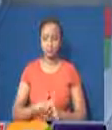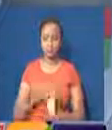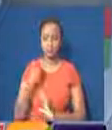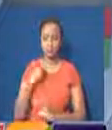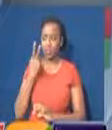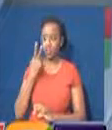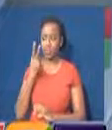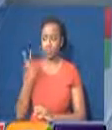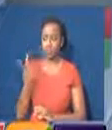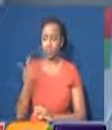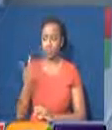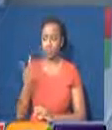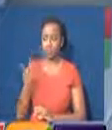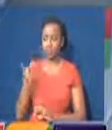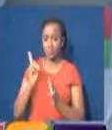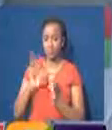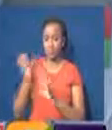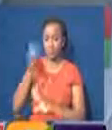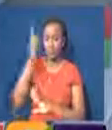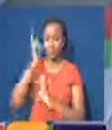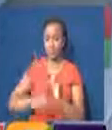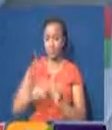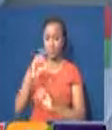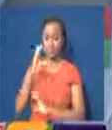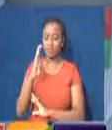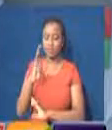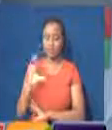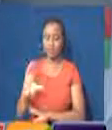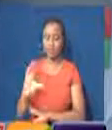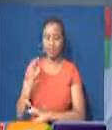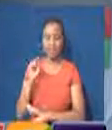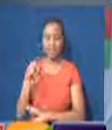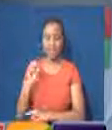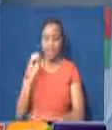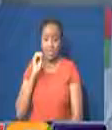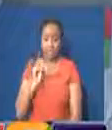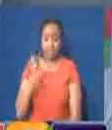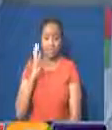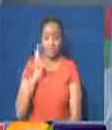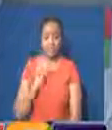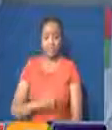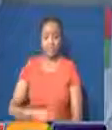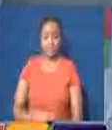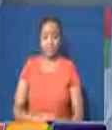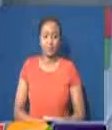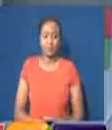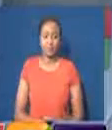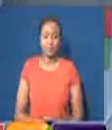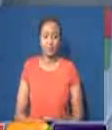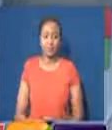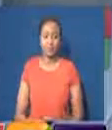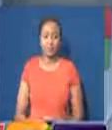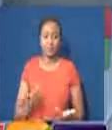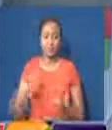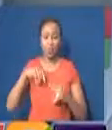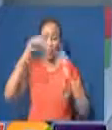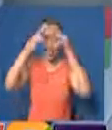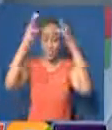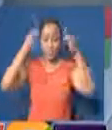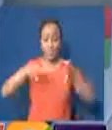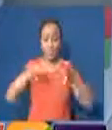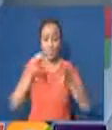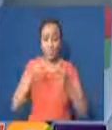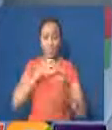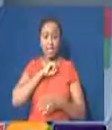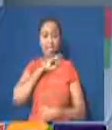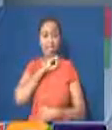that CBC was expensive. And so one of the reasons of addressing the complaint